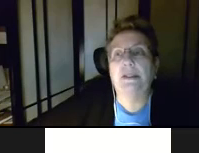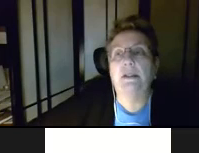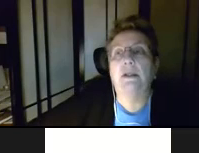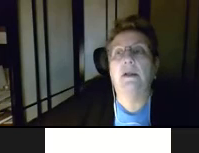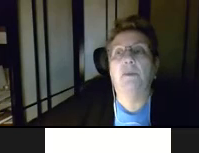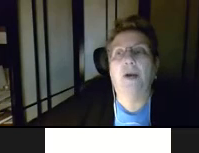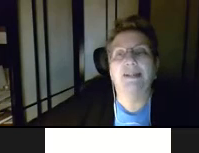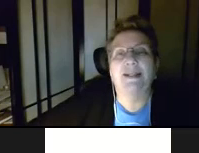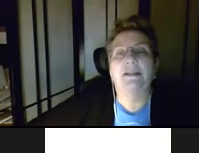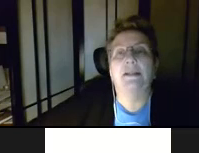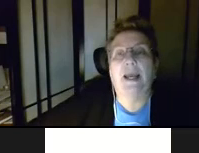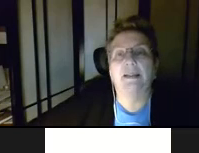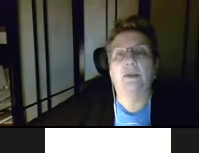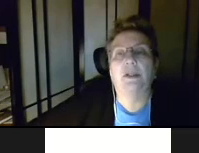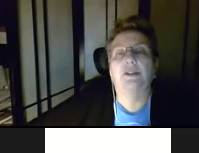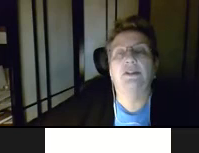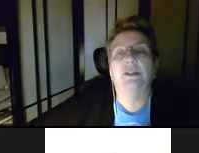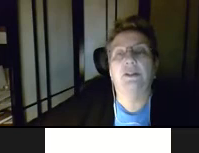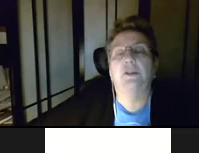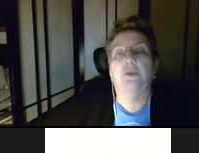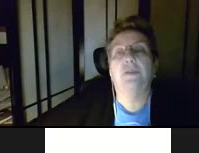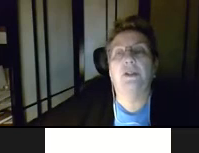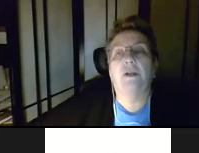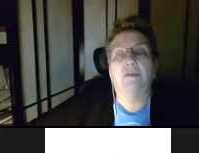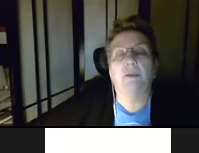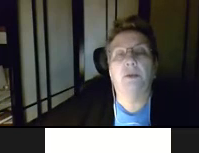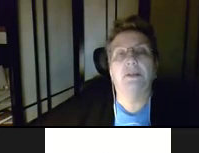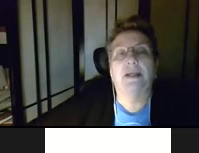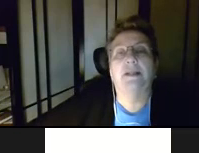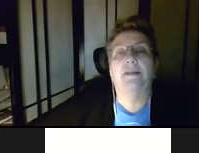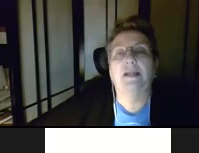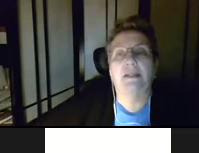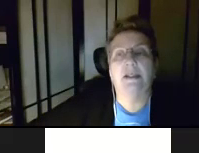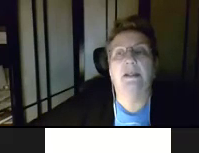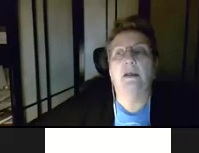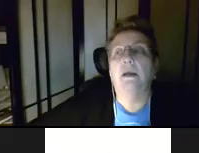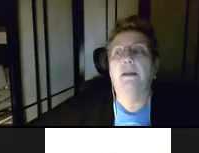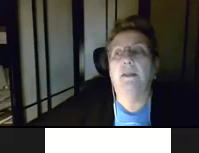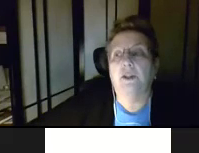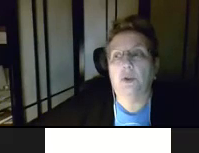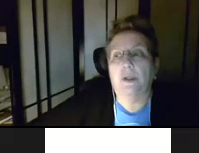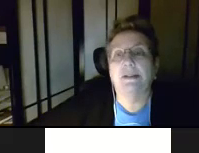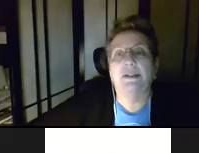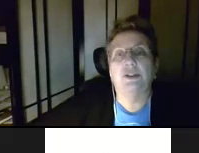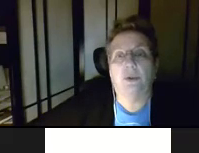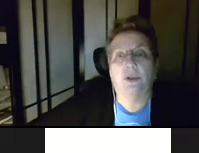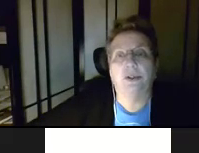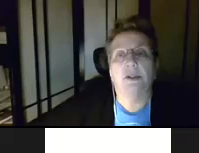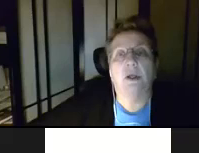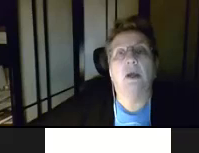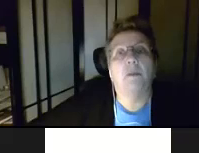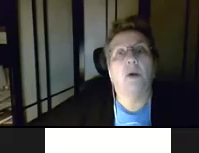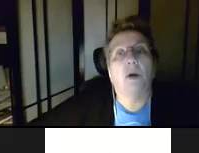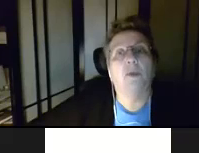to read, process, ask questions until you feel comfortable to take the vaccine. The choice is